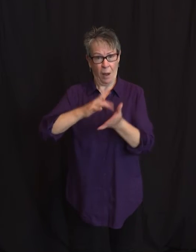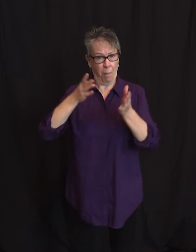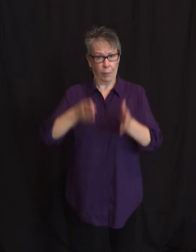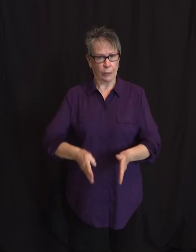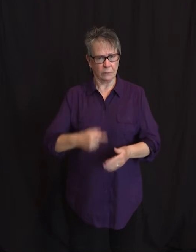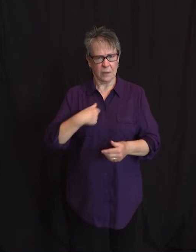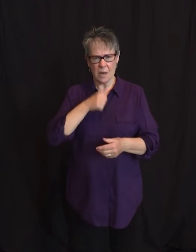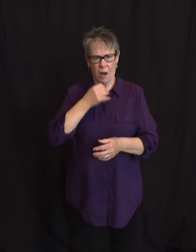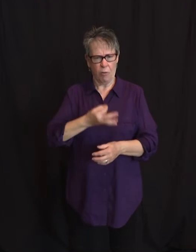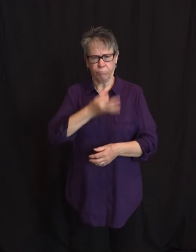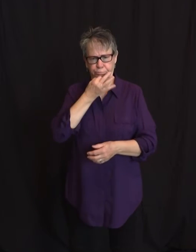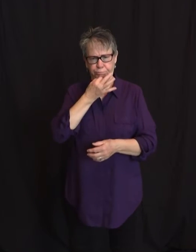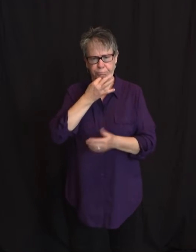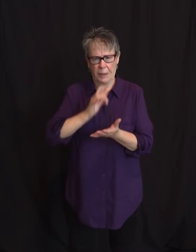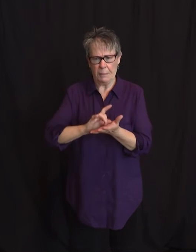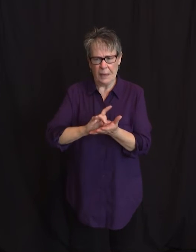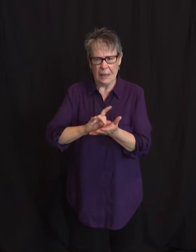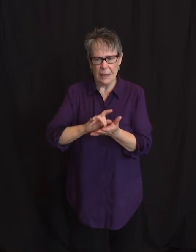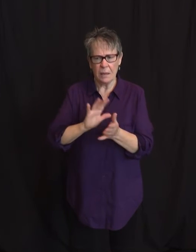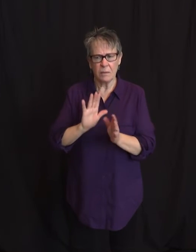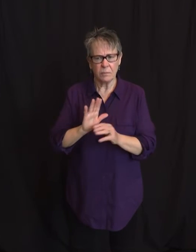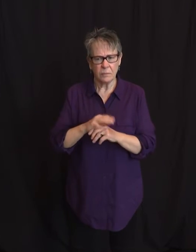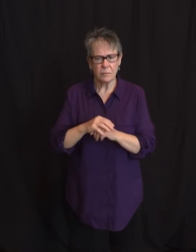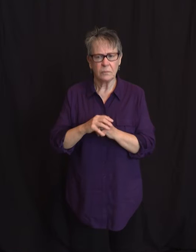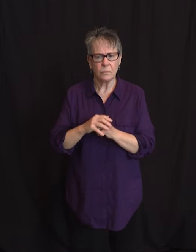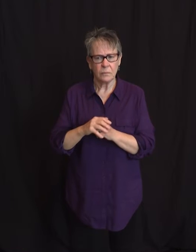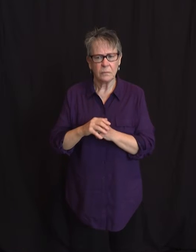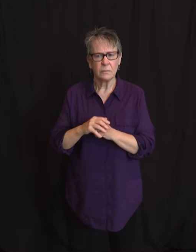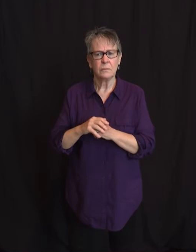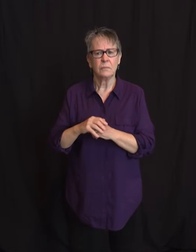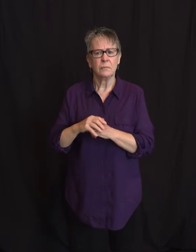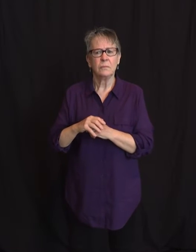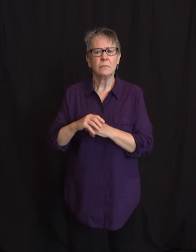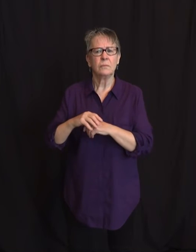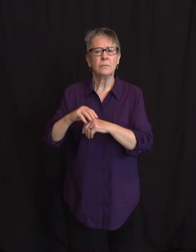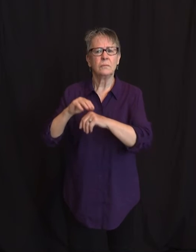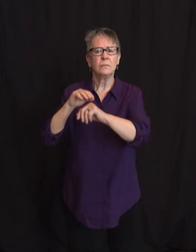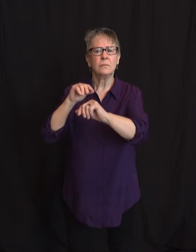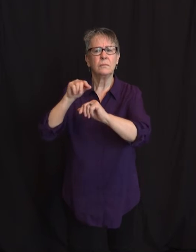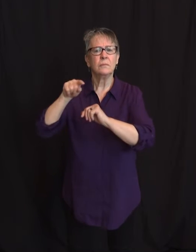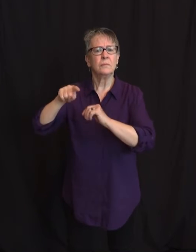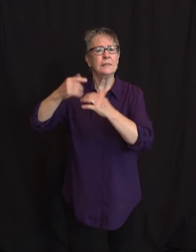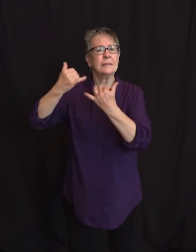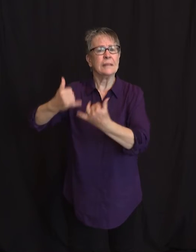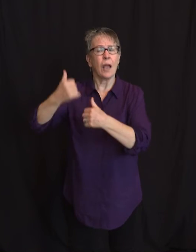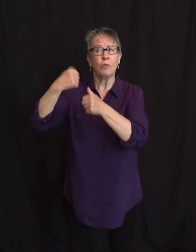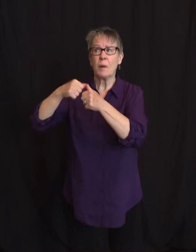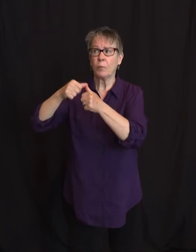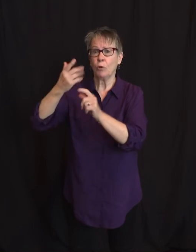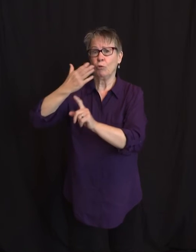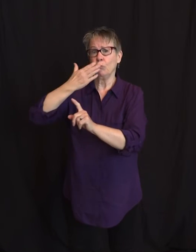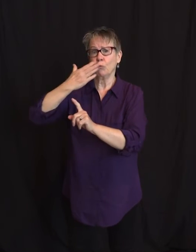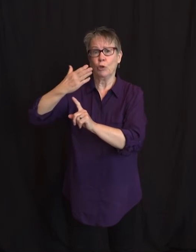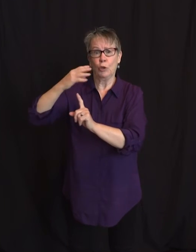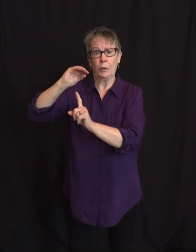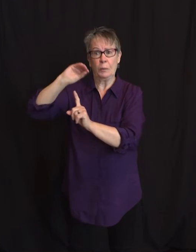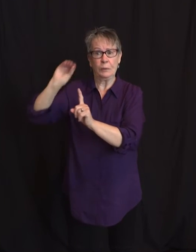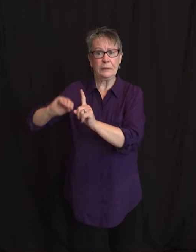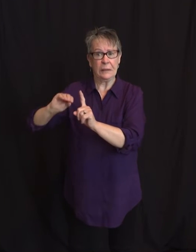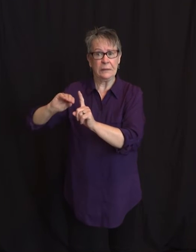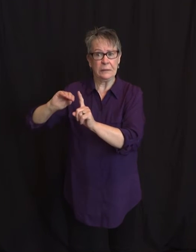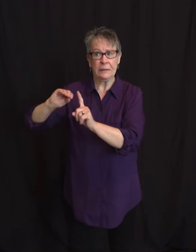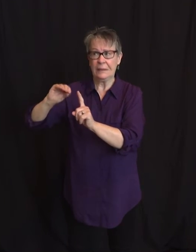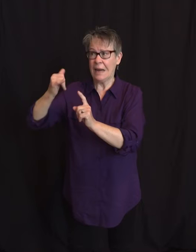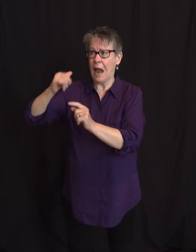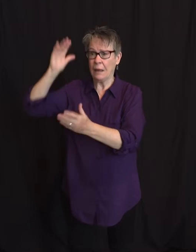you said in Bergen County, the most recent data is 30% positive. That's down half from what it was. That